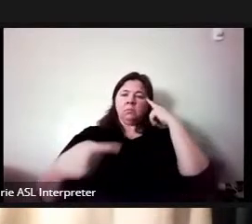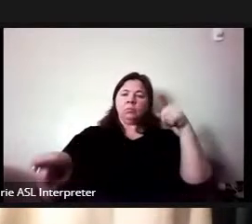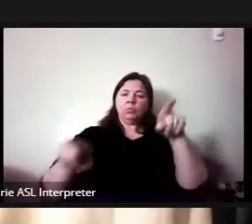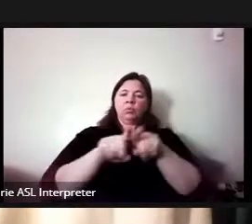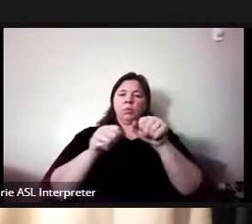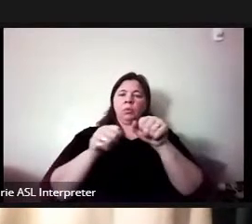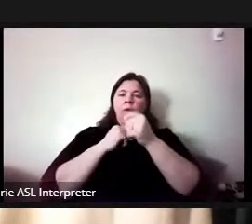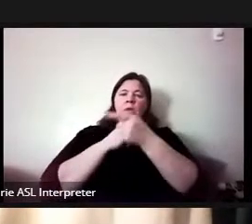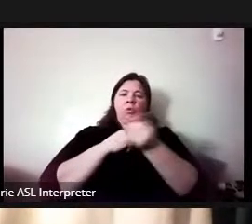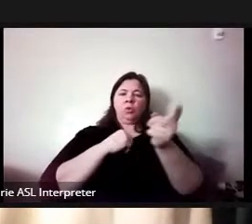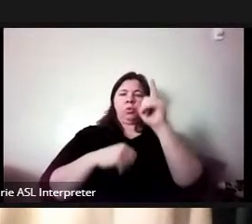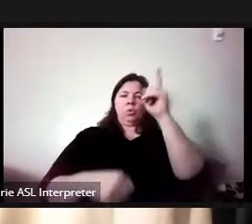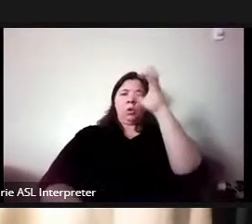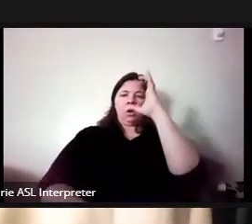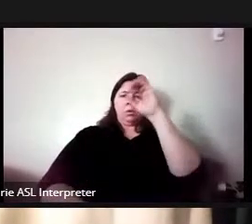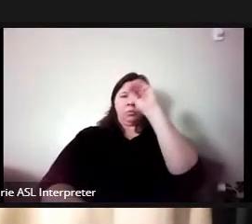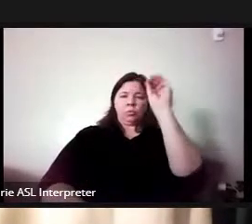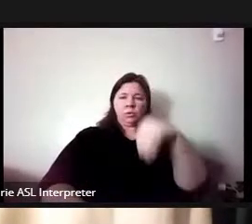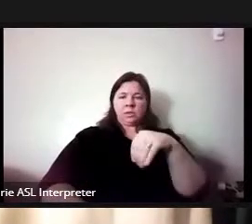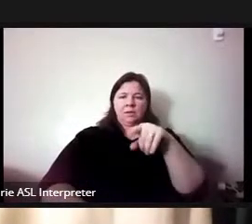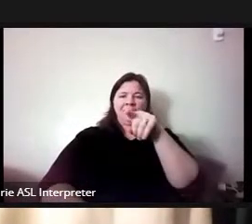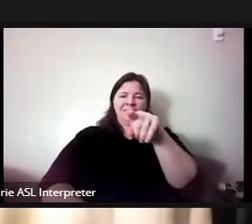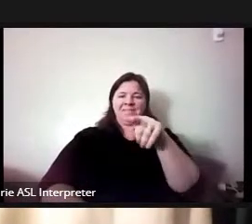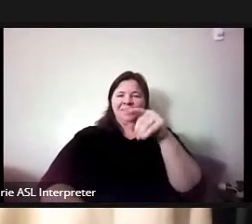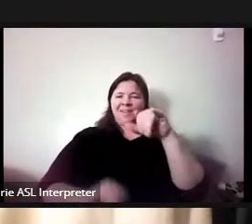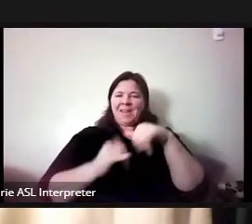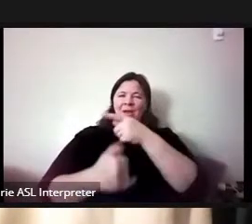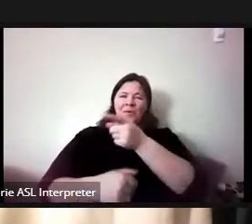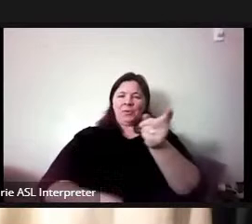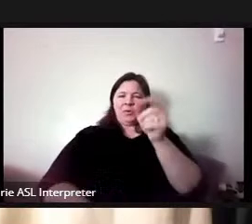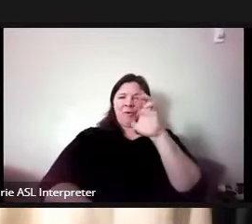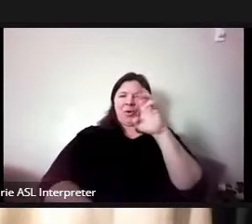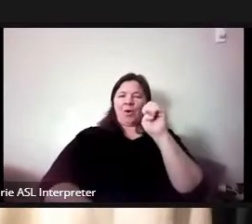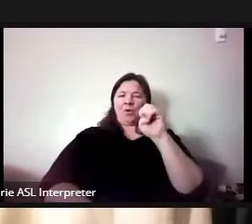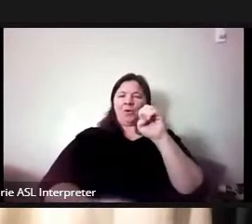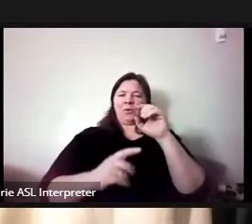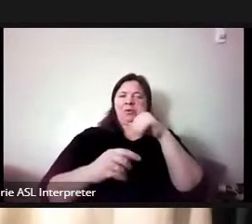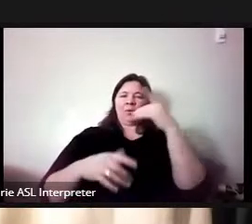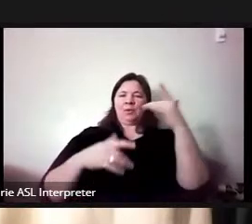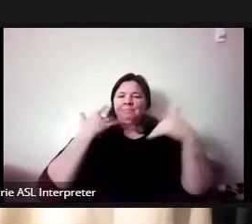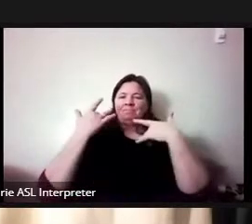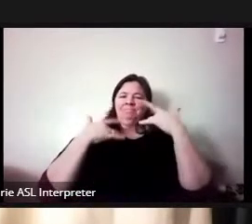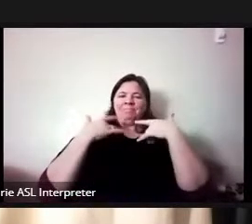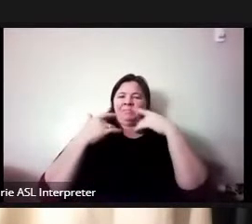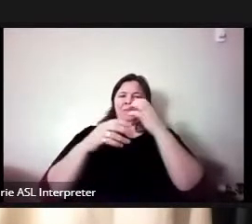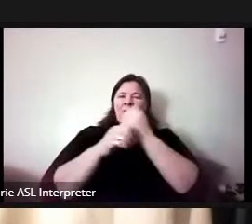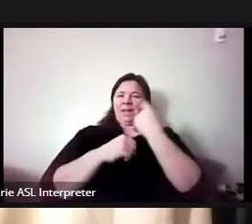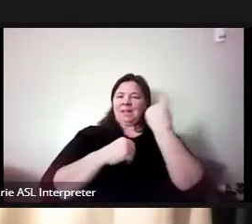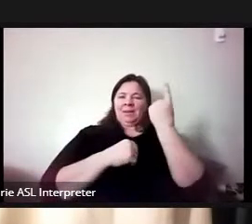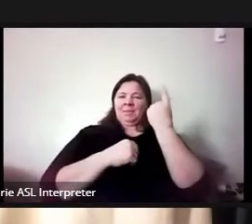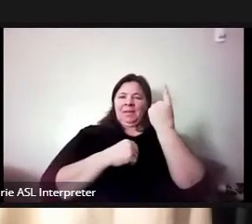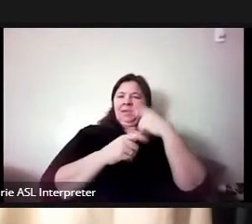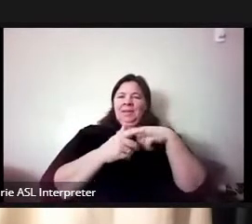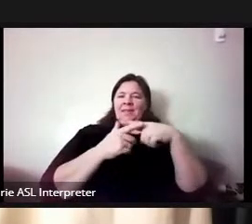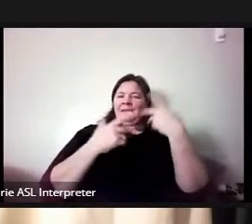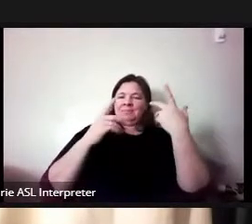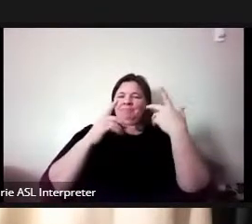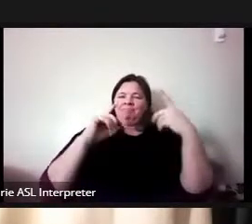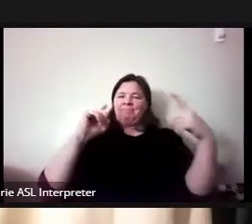100%, Charles. I know how you guys are. Because once you guys get a hold of something, then, because I